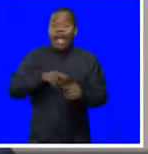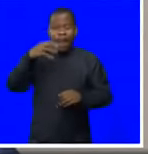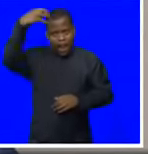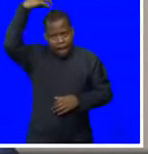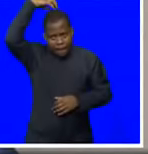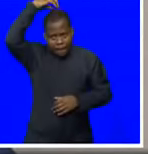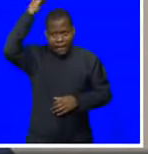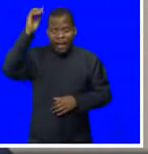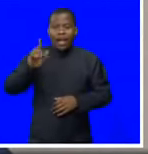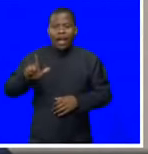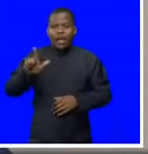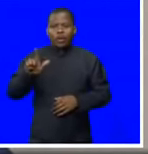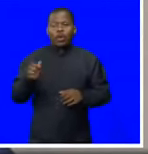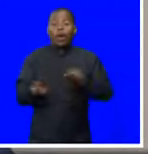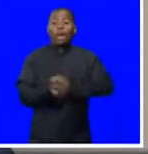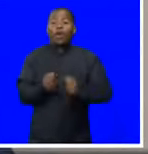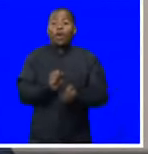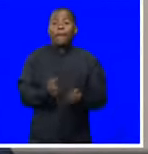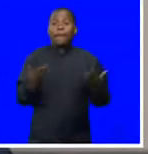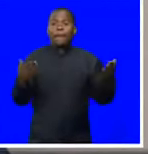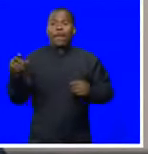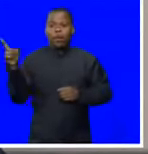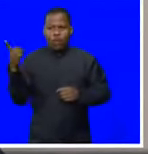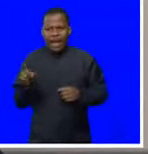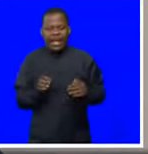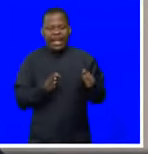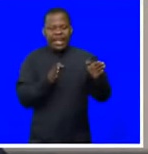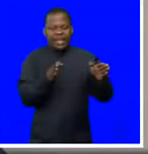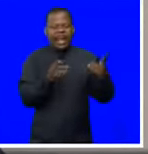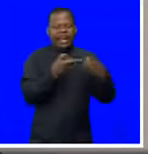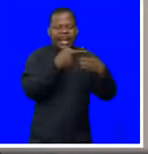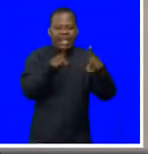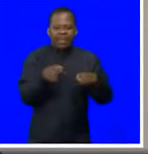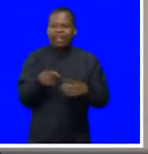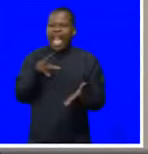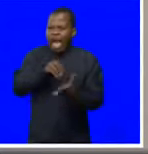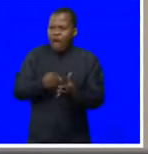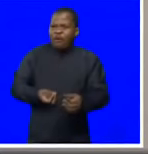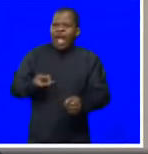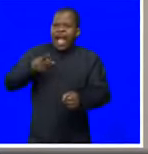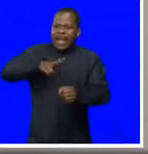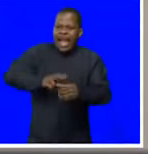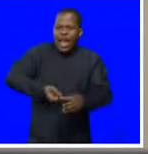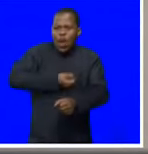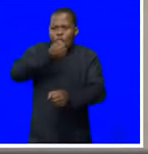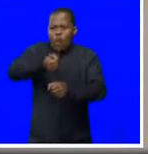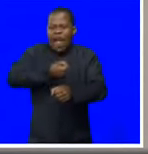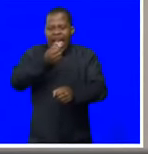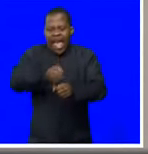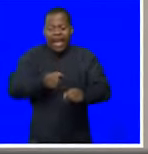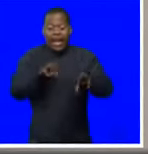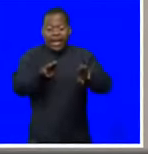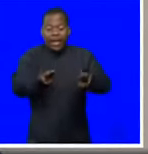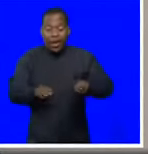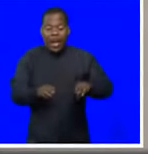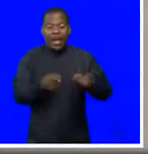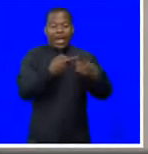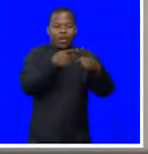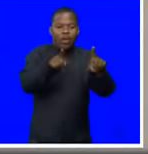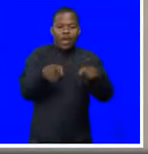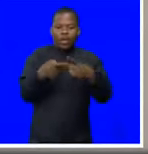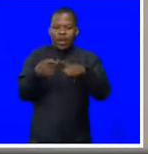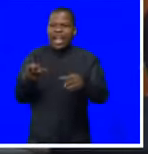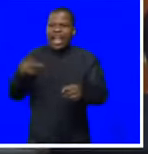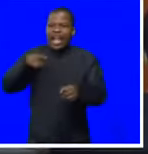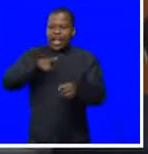have different stakeholders doing different things at different places, and that doesn't work